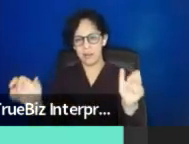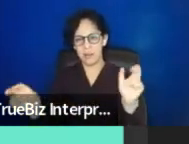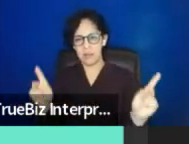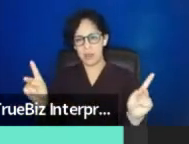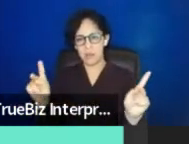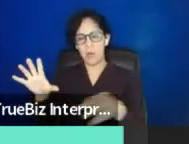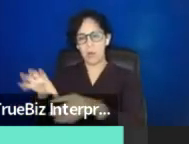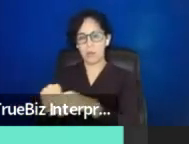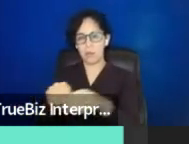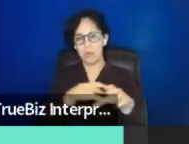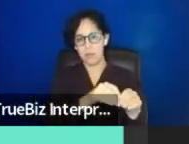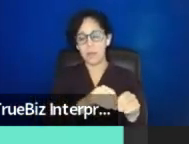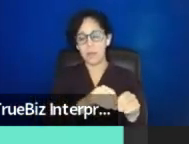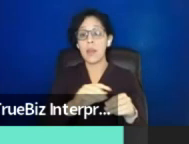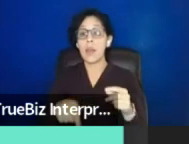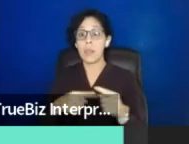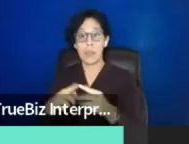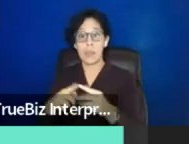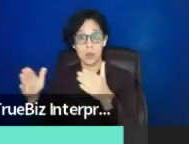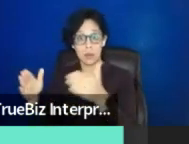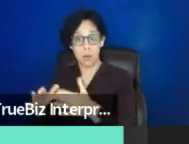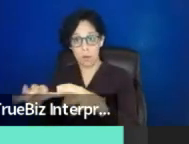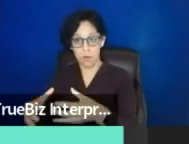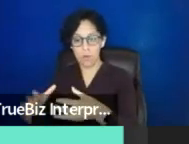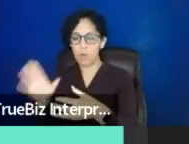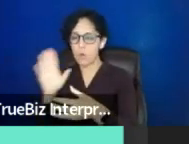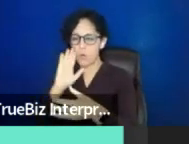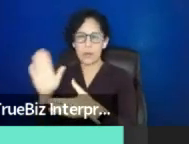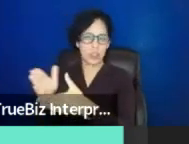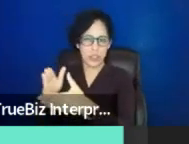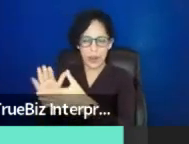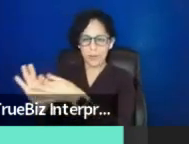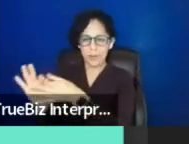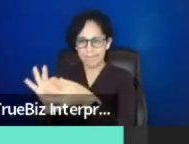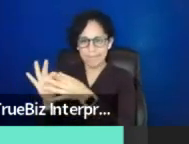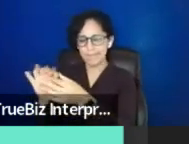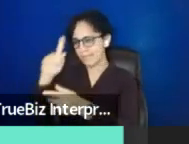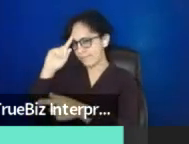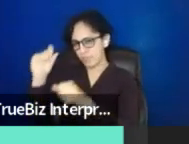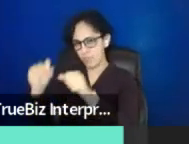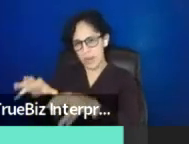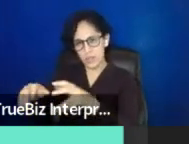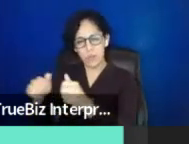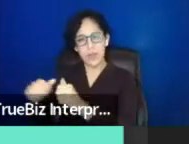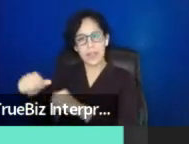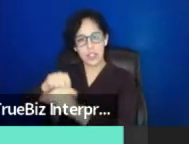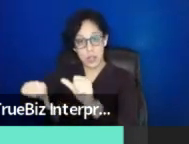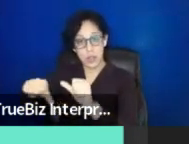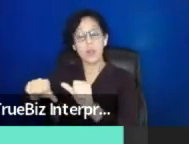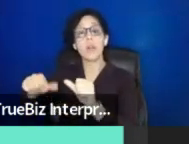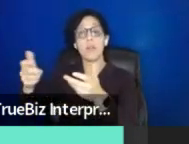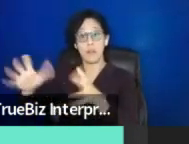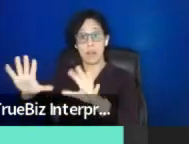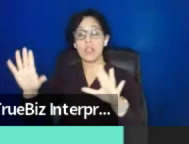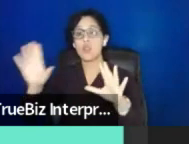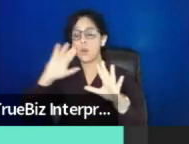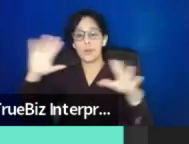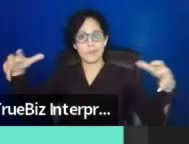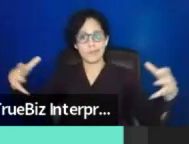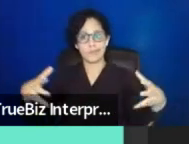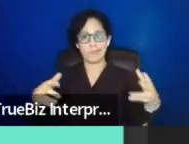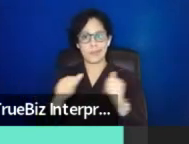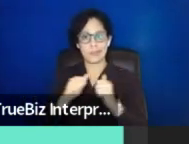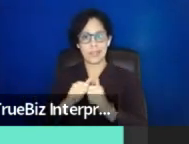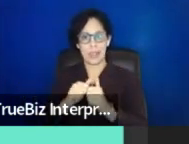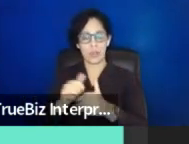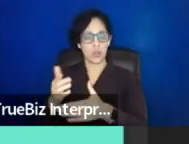small groups to share, connect, brainstorm with each other. And then we will come back together as a full group to sort of